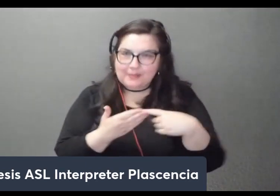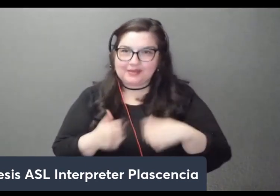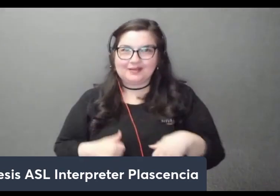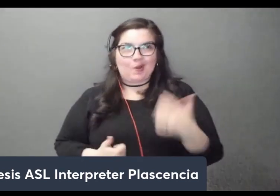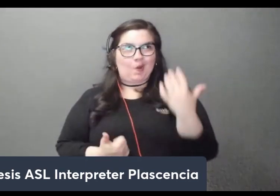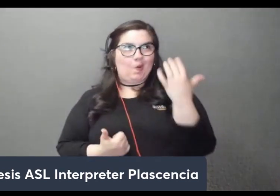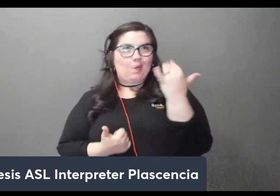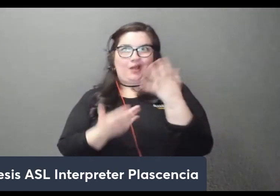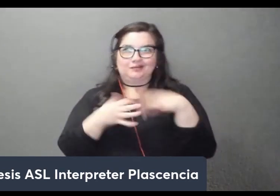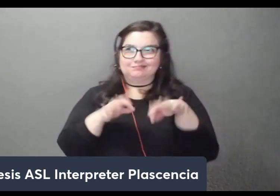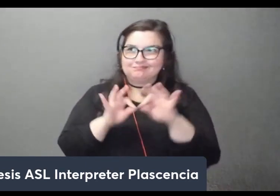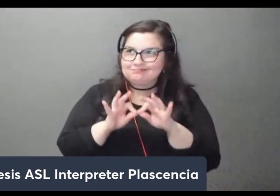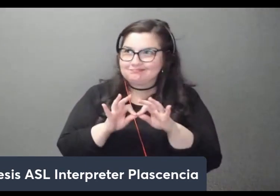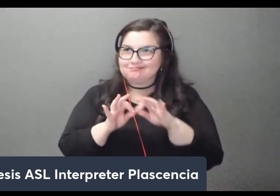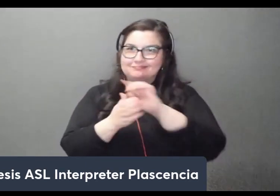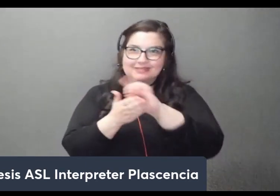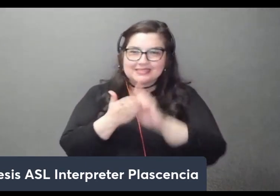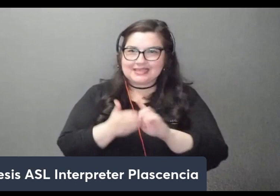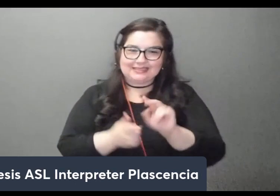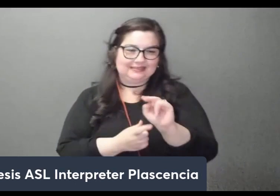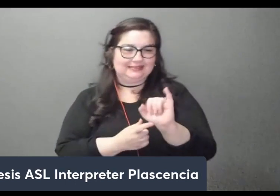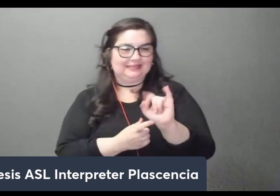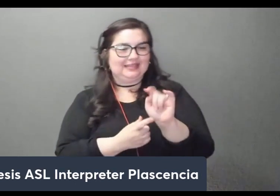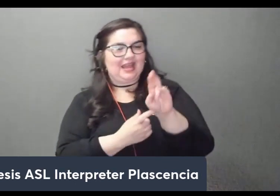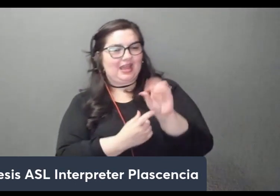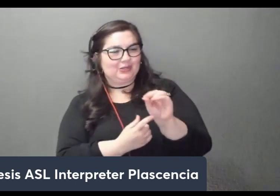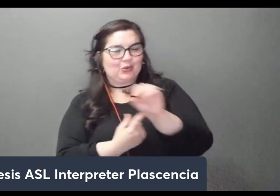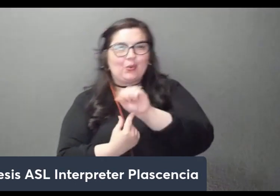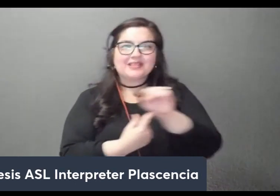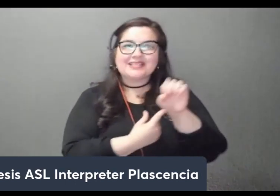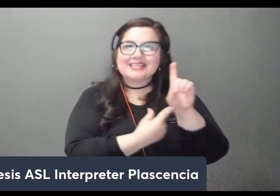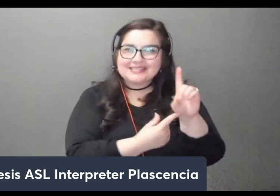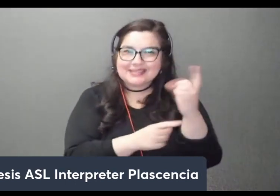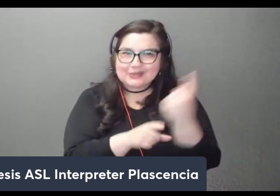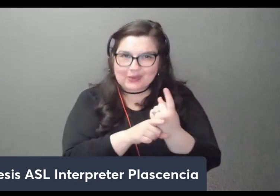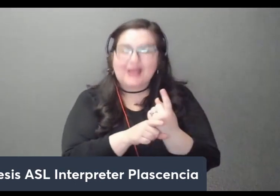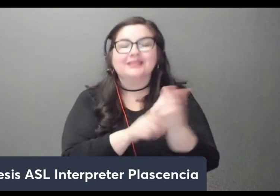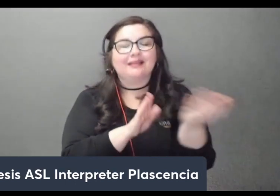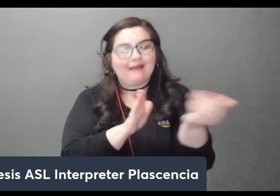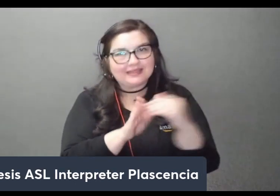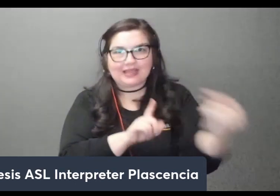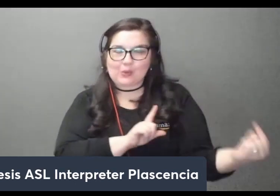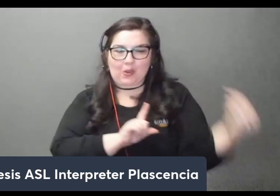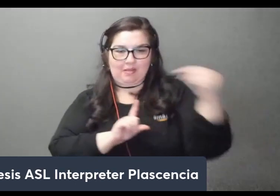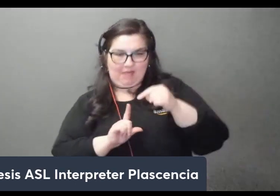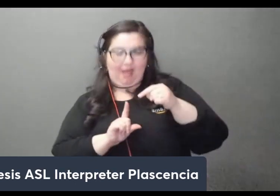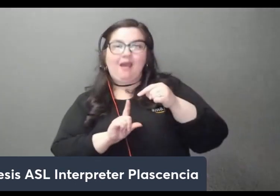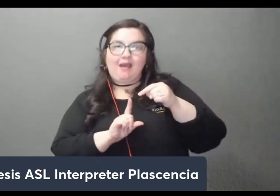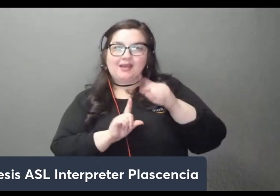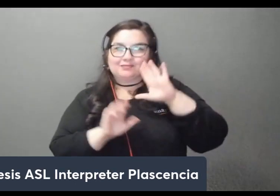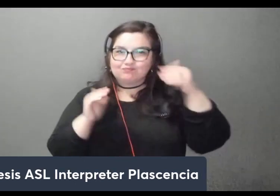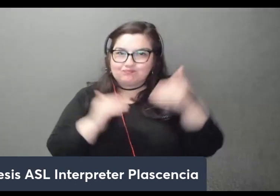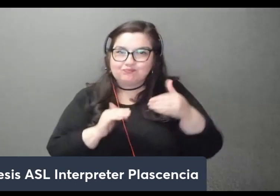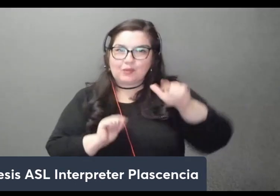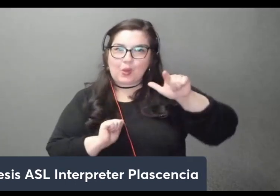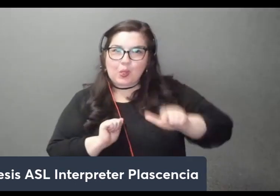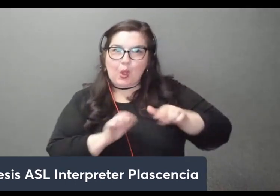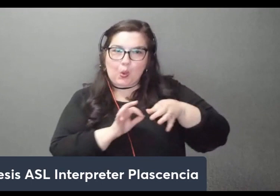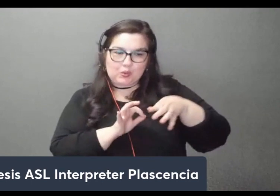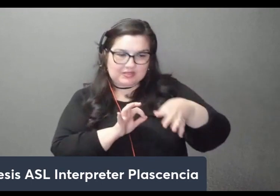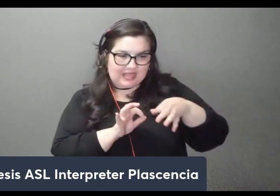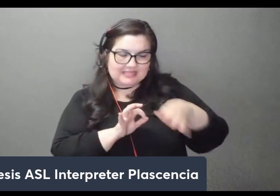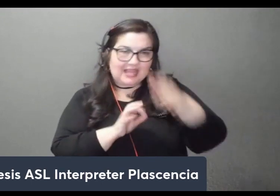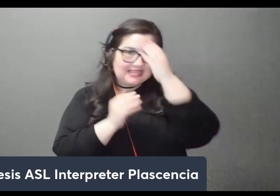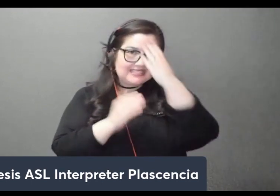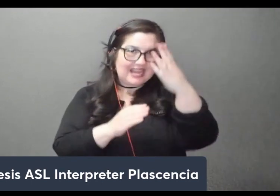world we are designing a Nitro SSD, right? So again, going back to low latency, the most important part in terms of data access